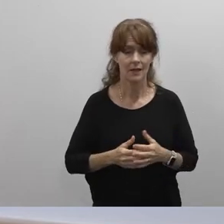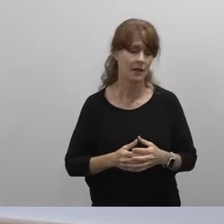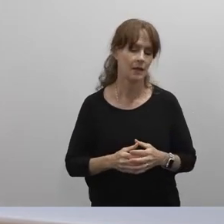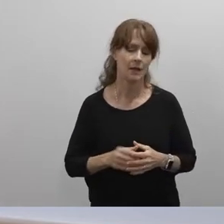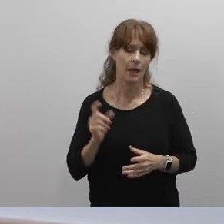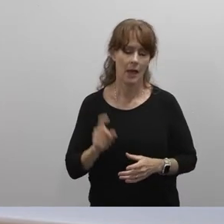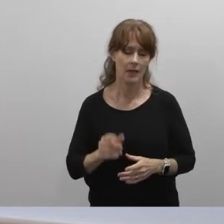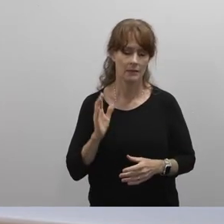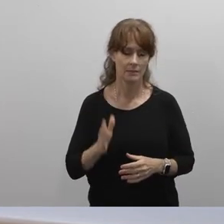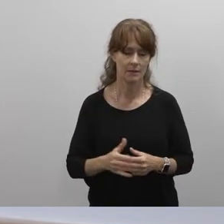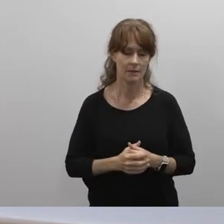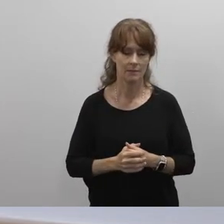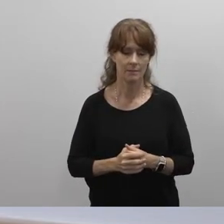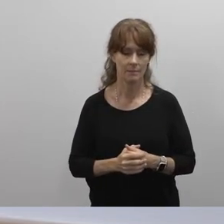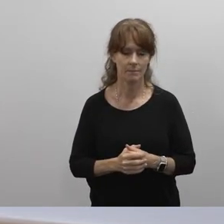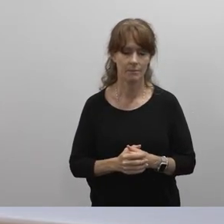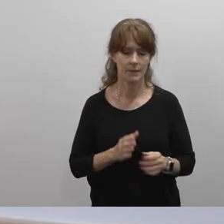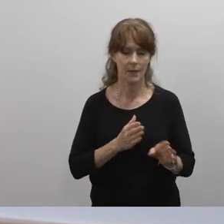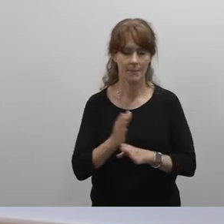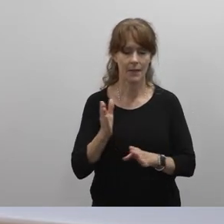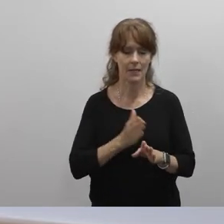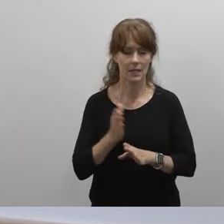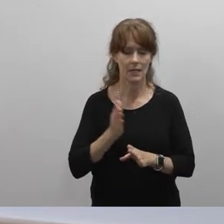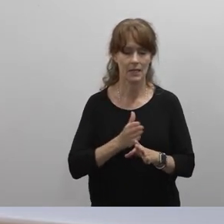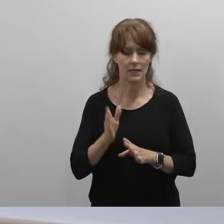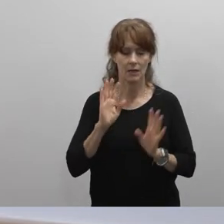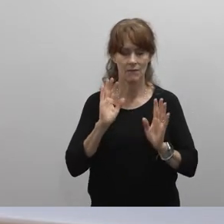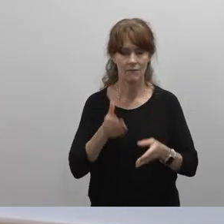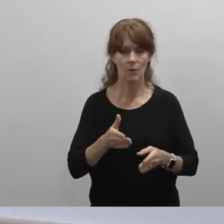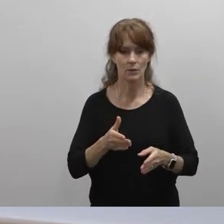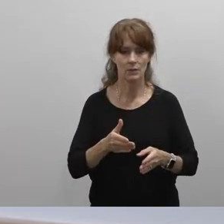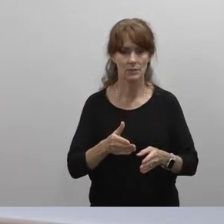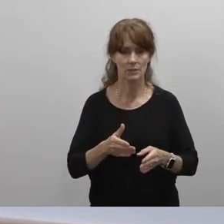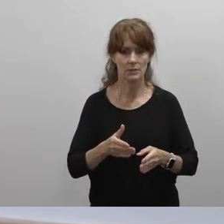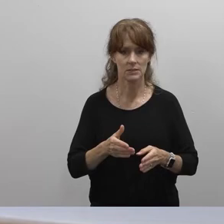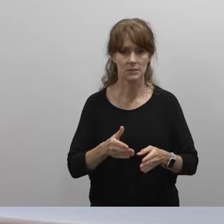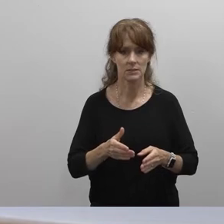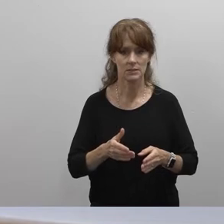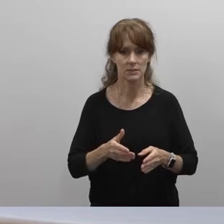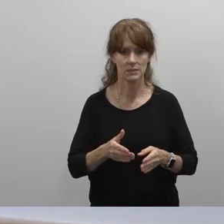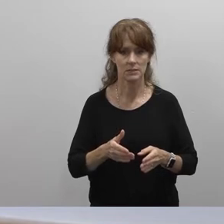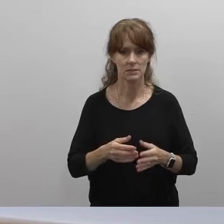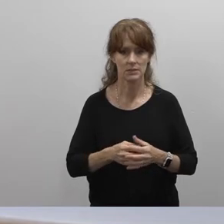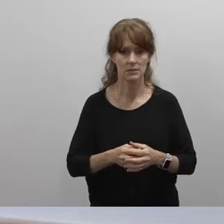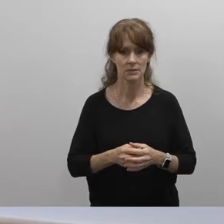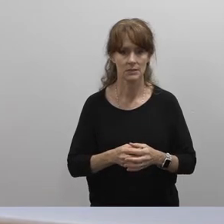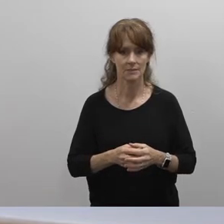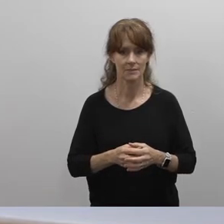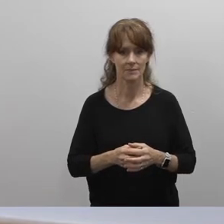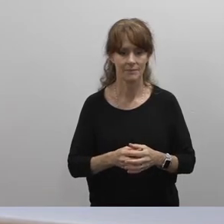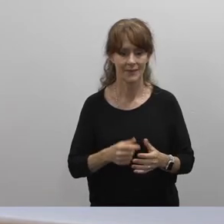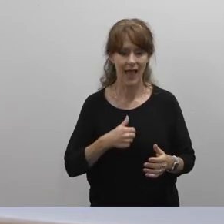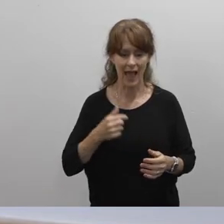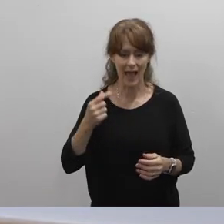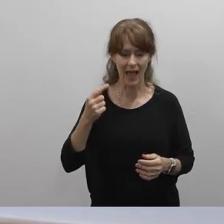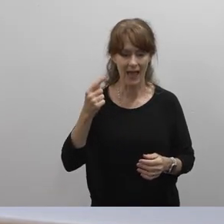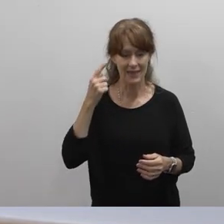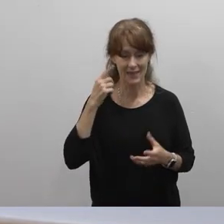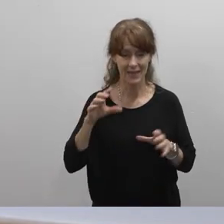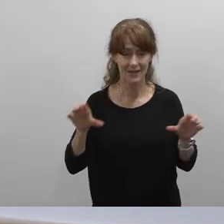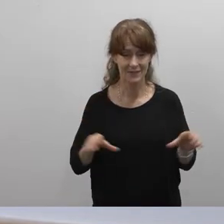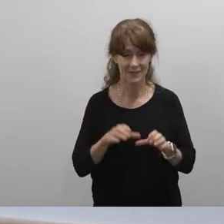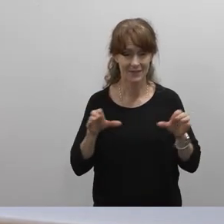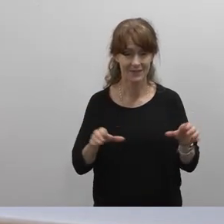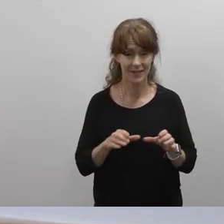just has to be a major focus of it. I think that we've done a